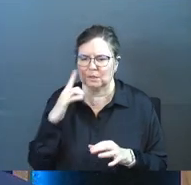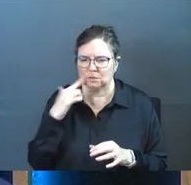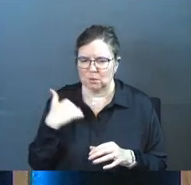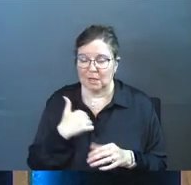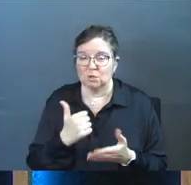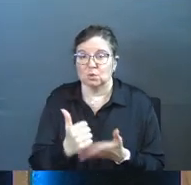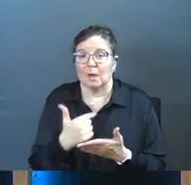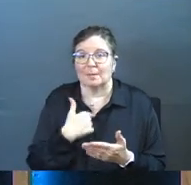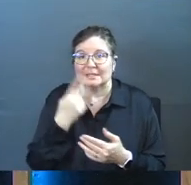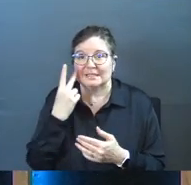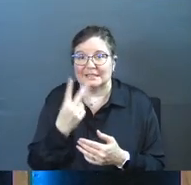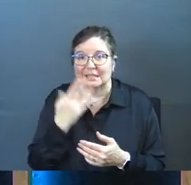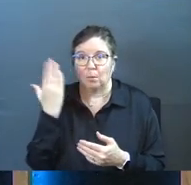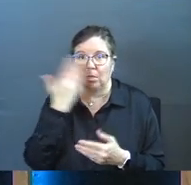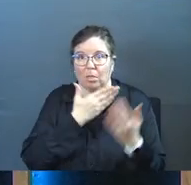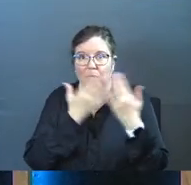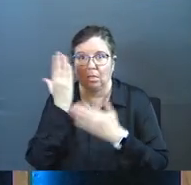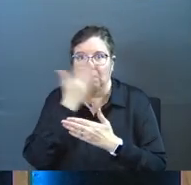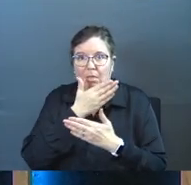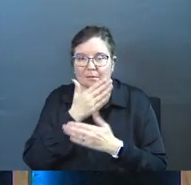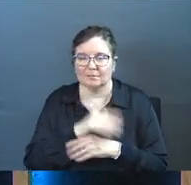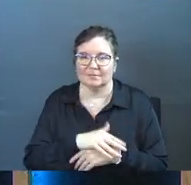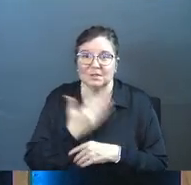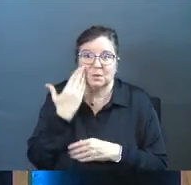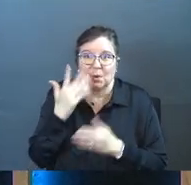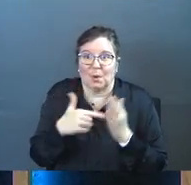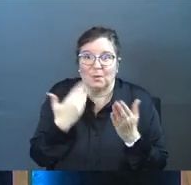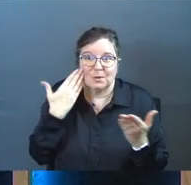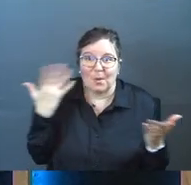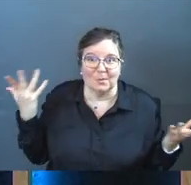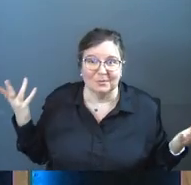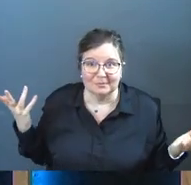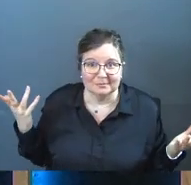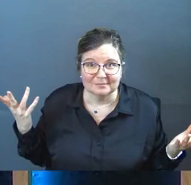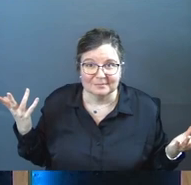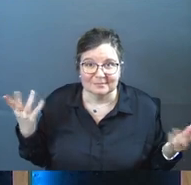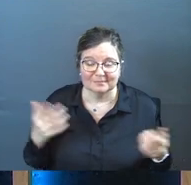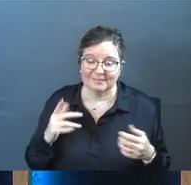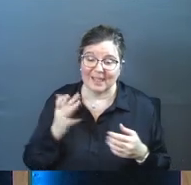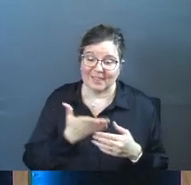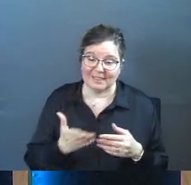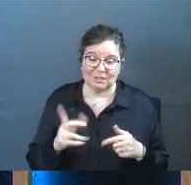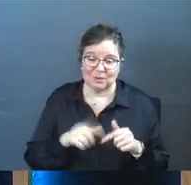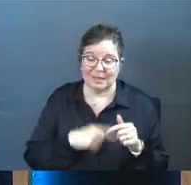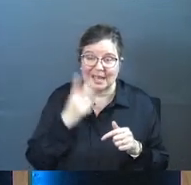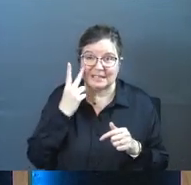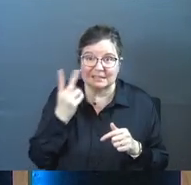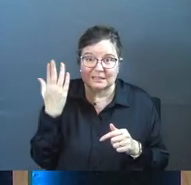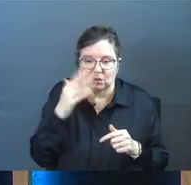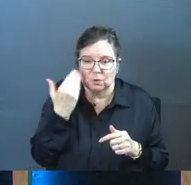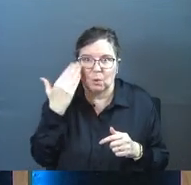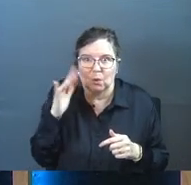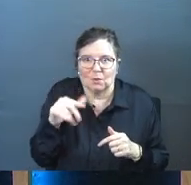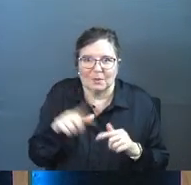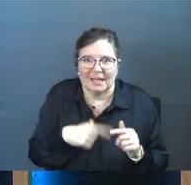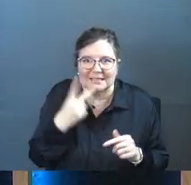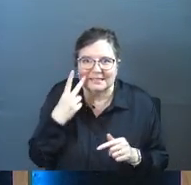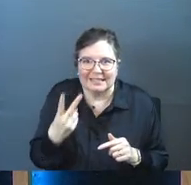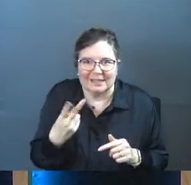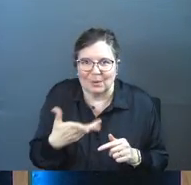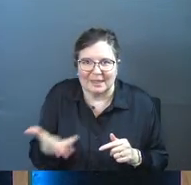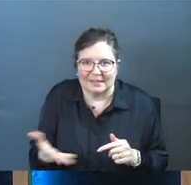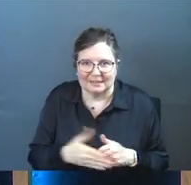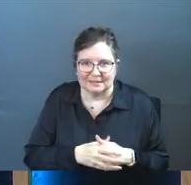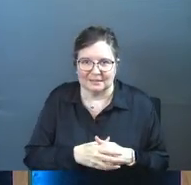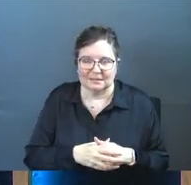this to us? To help us see our blind spots. You don't know what you don't know. And the things you can't see, you don't know that you can't see